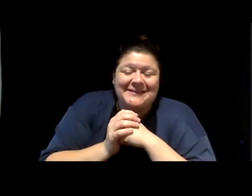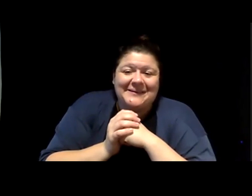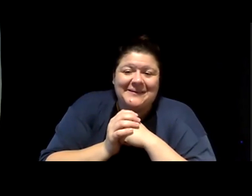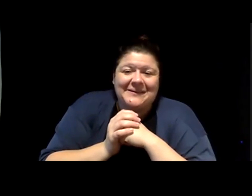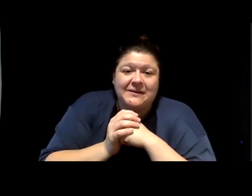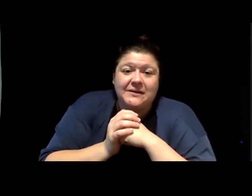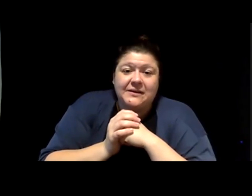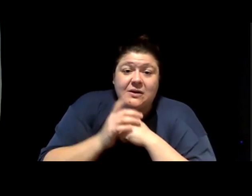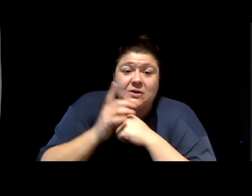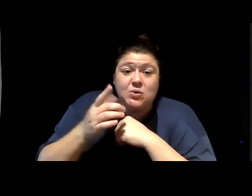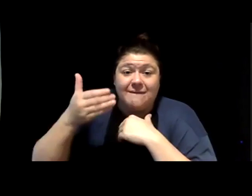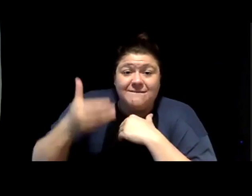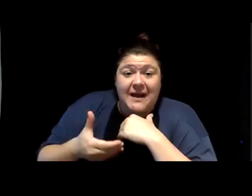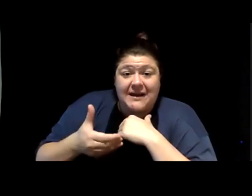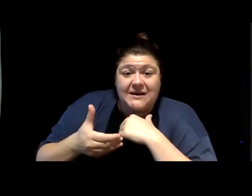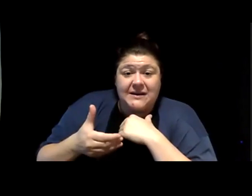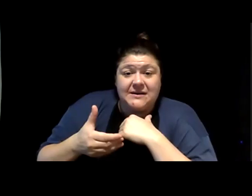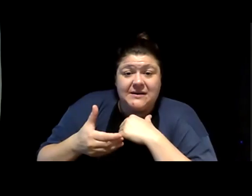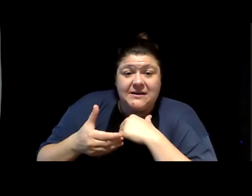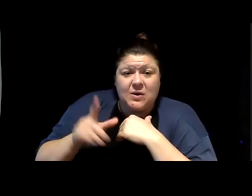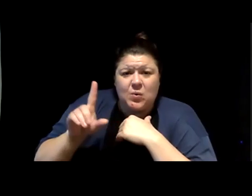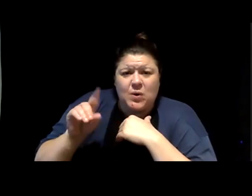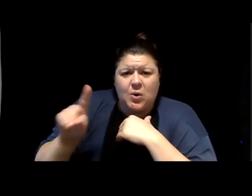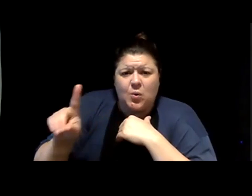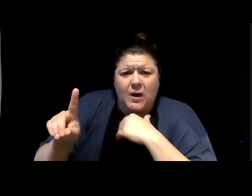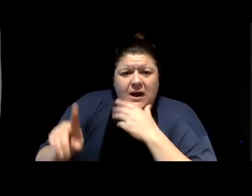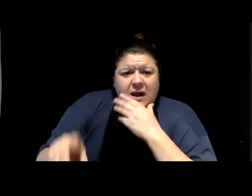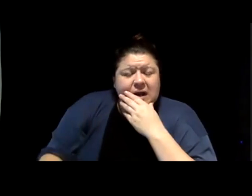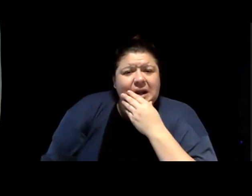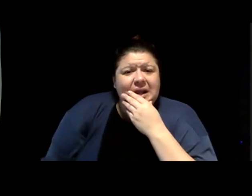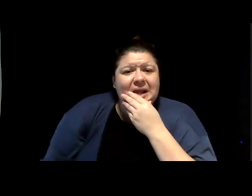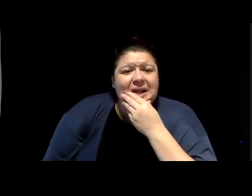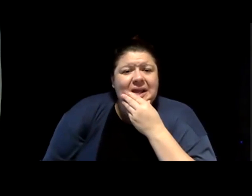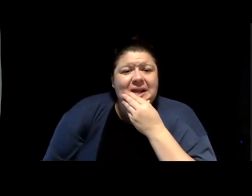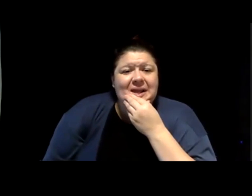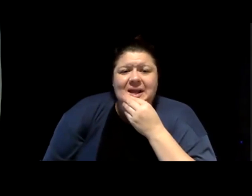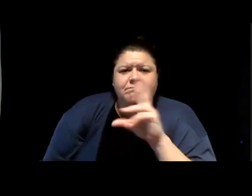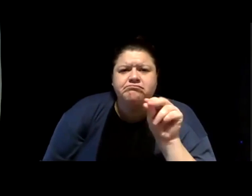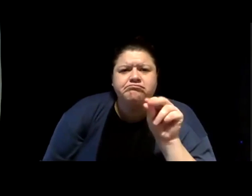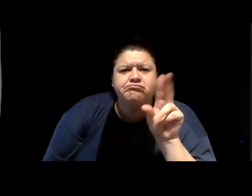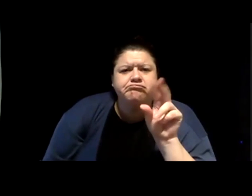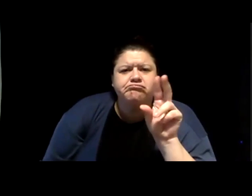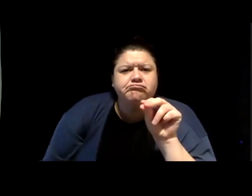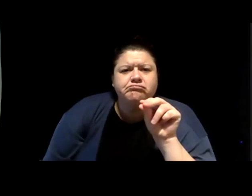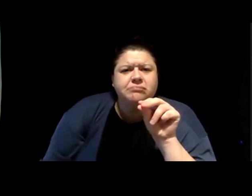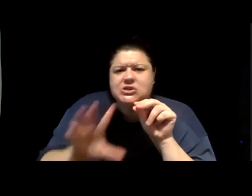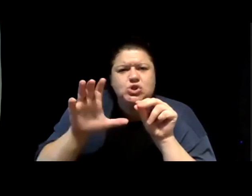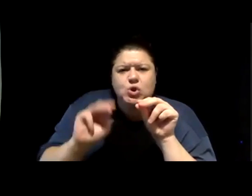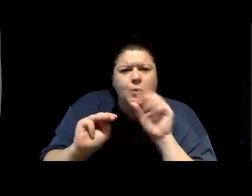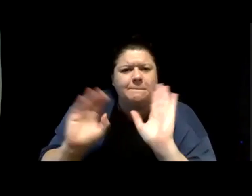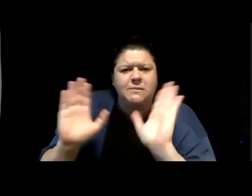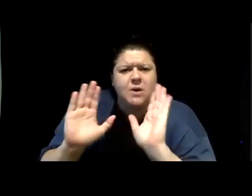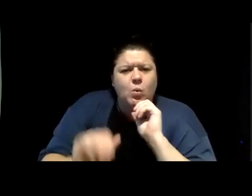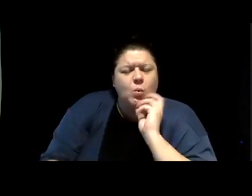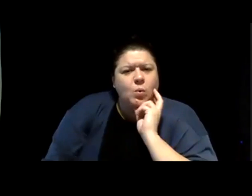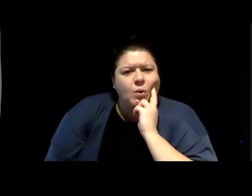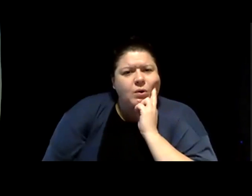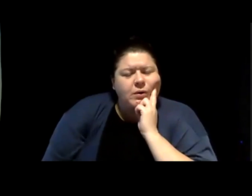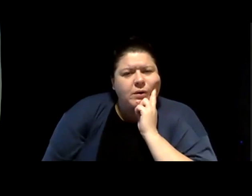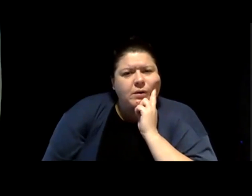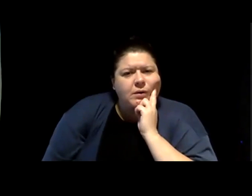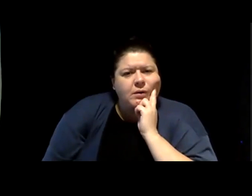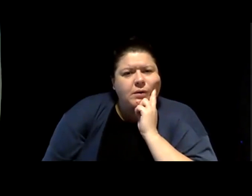like, you are invited Soon Phone 101. Is that one? No, not about Zoom.